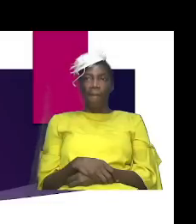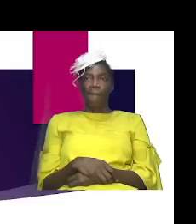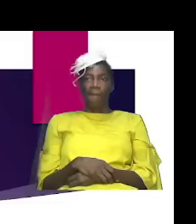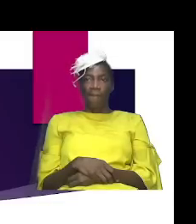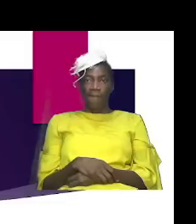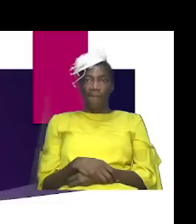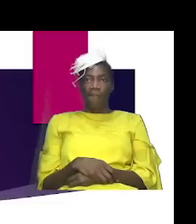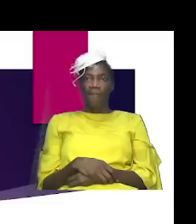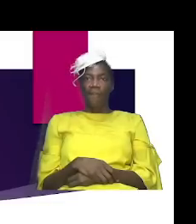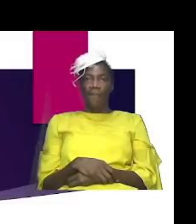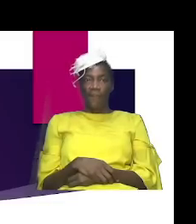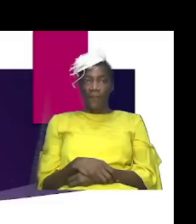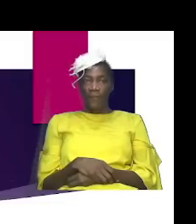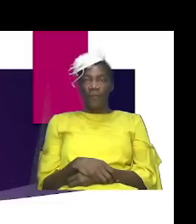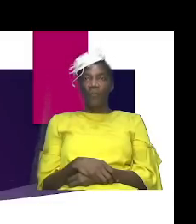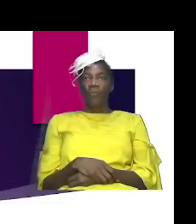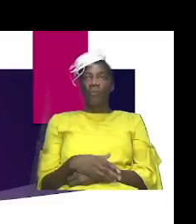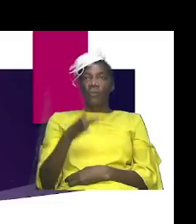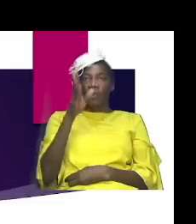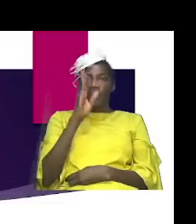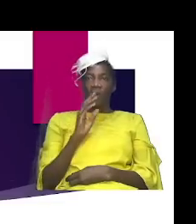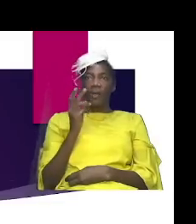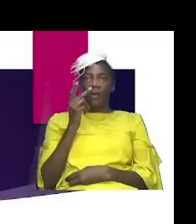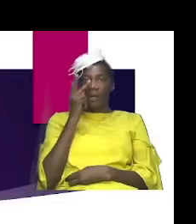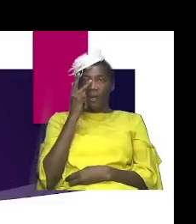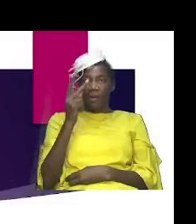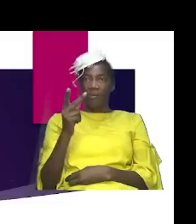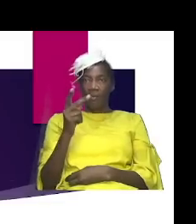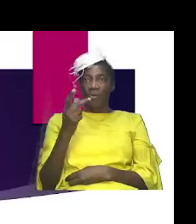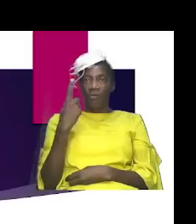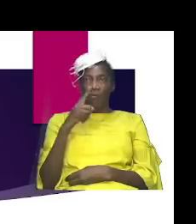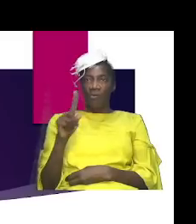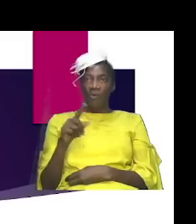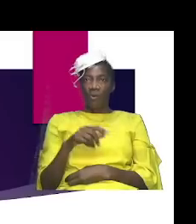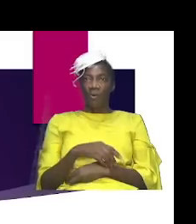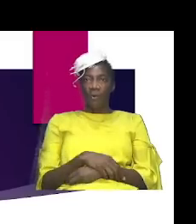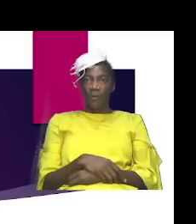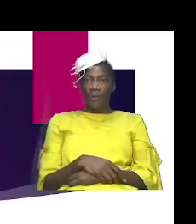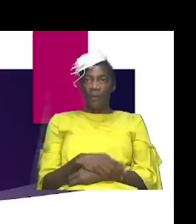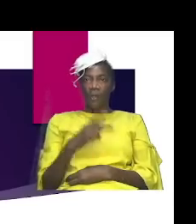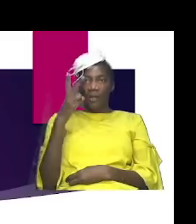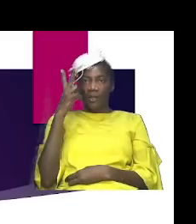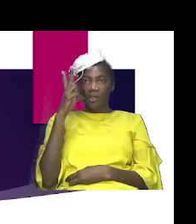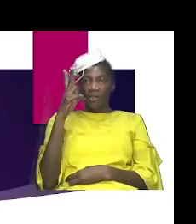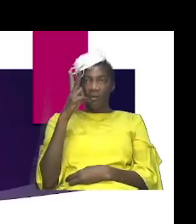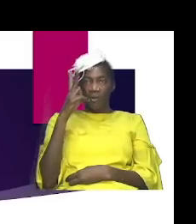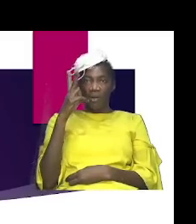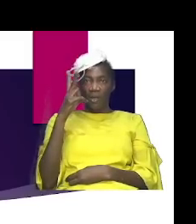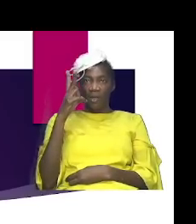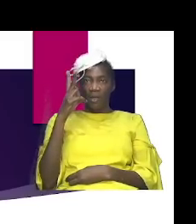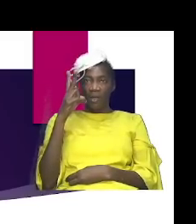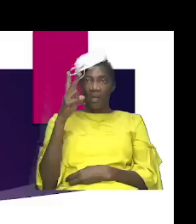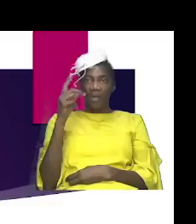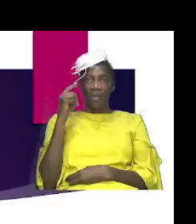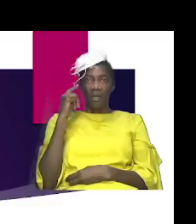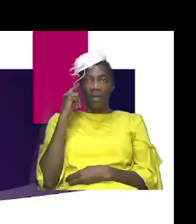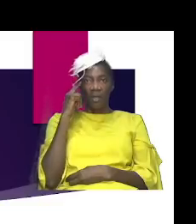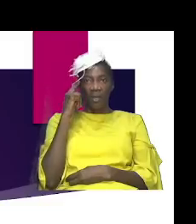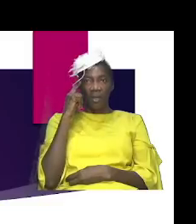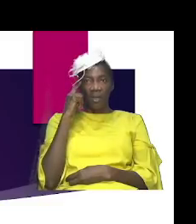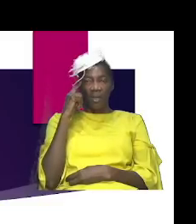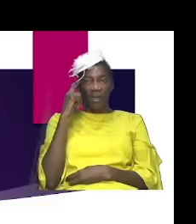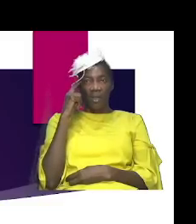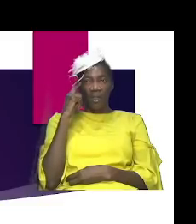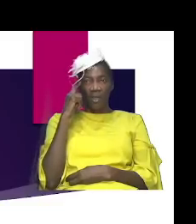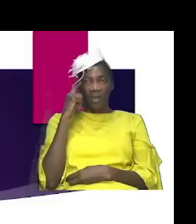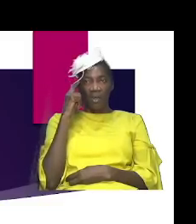will be looking for. And as I close, three quick things. Our thoughts and